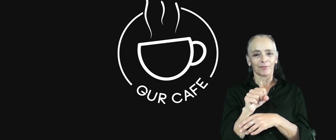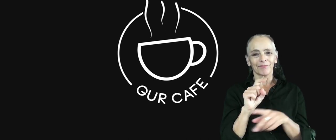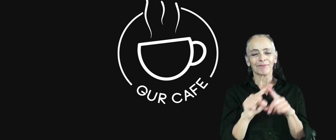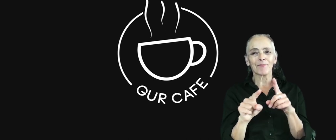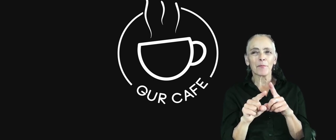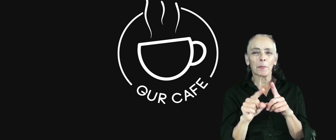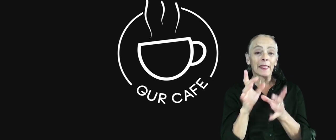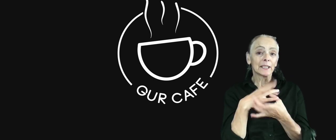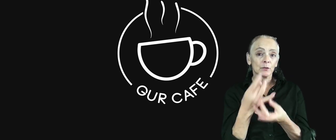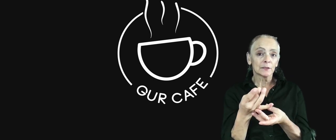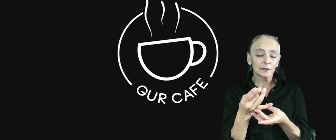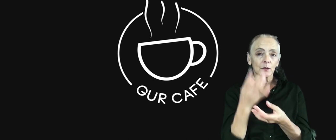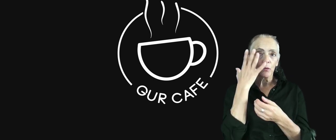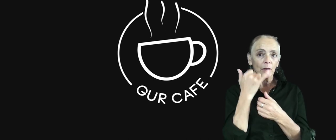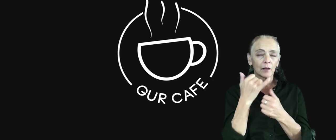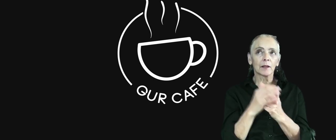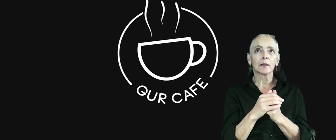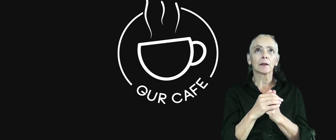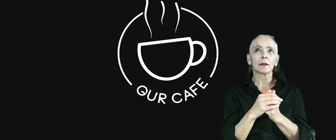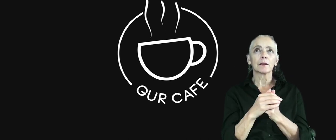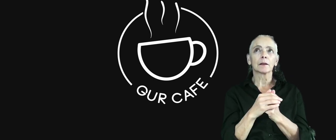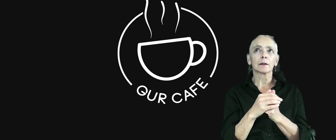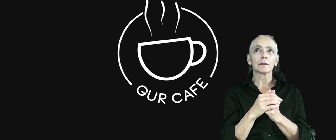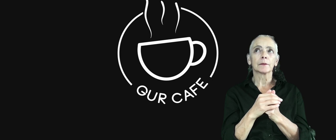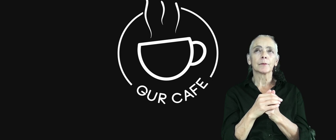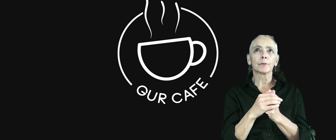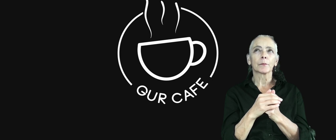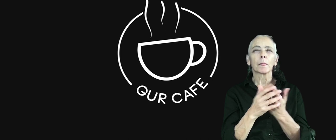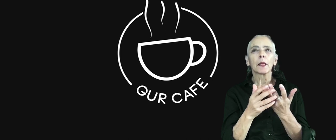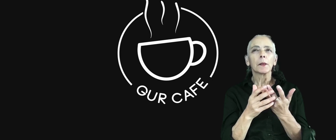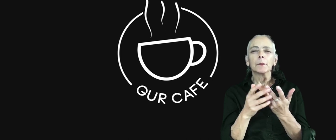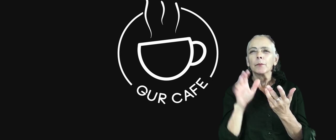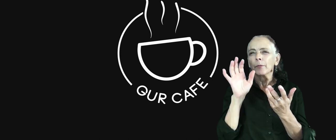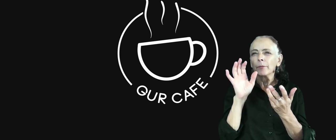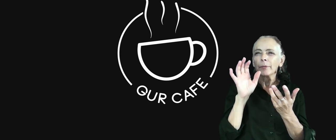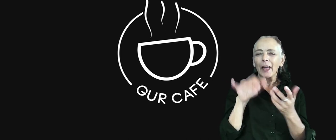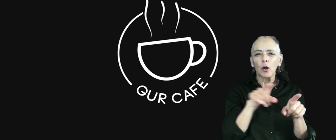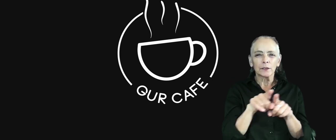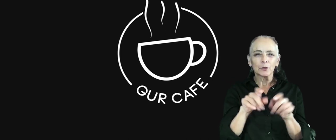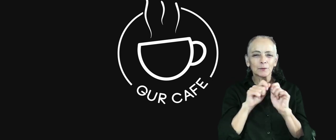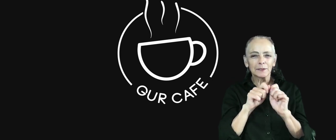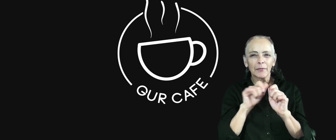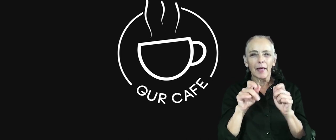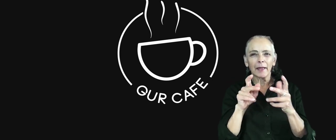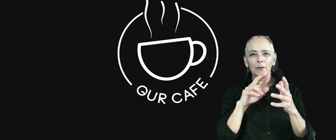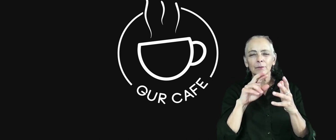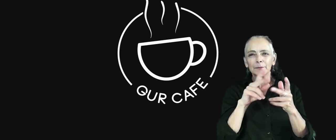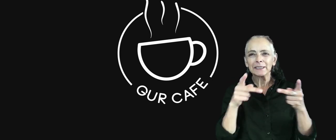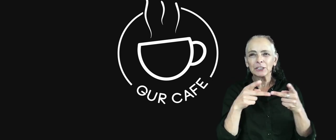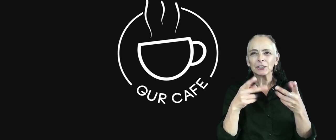it's interesting because somehow it sustain this kind of position that we think we are too much in